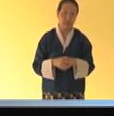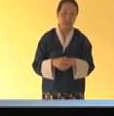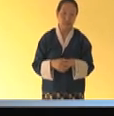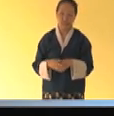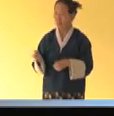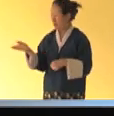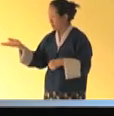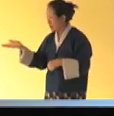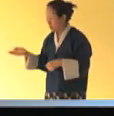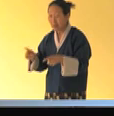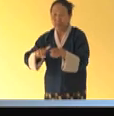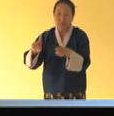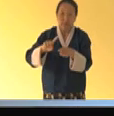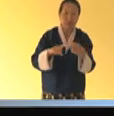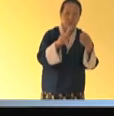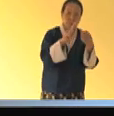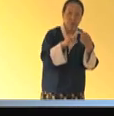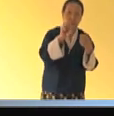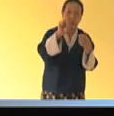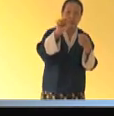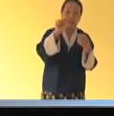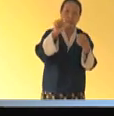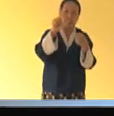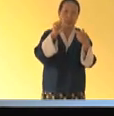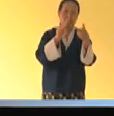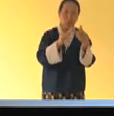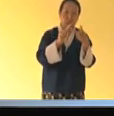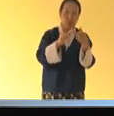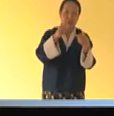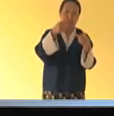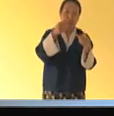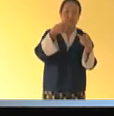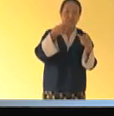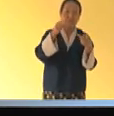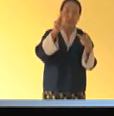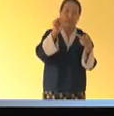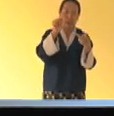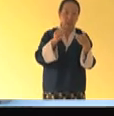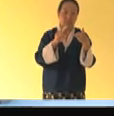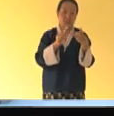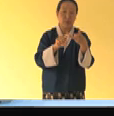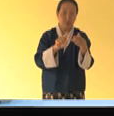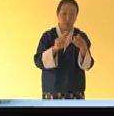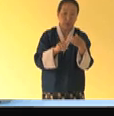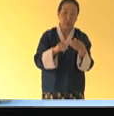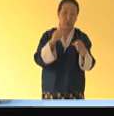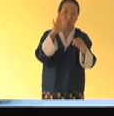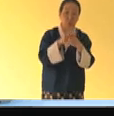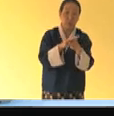And these are the sal, agarwood, tagoshing, tectonogreen,